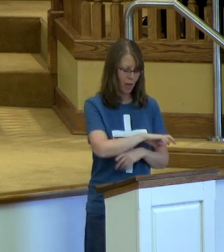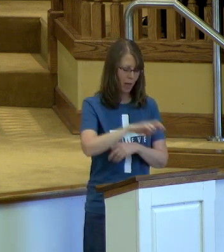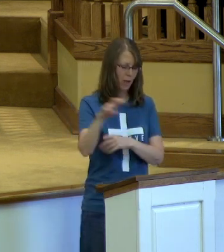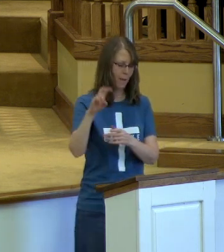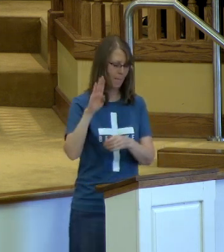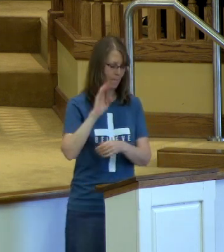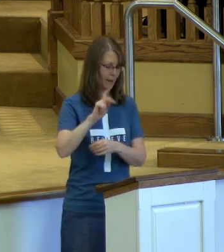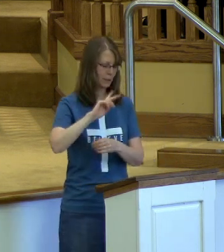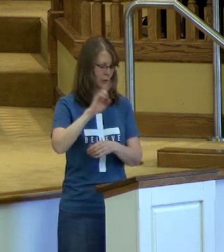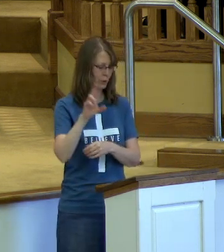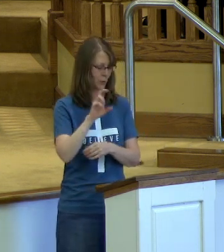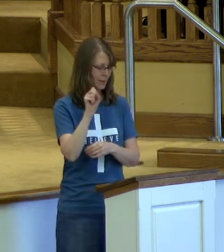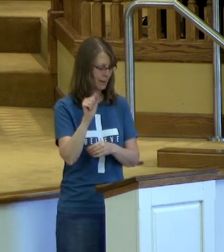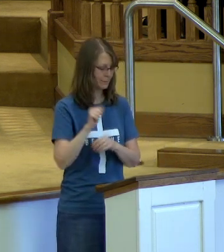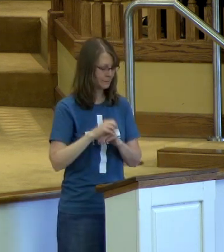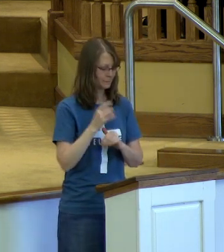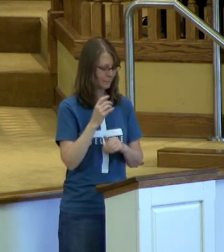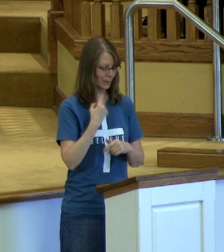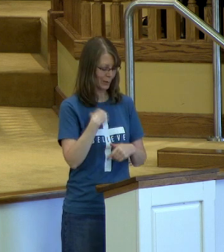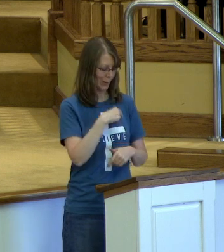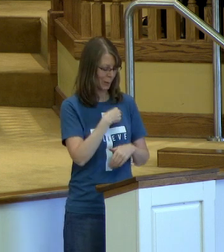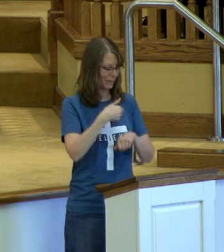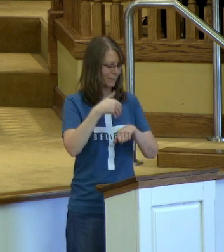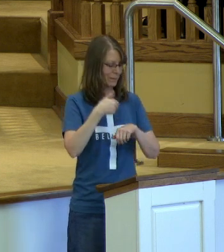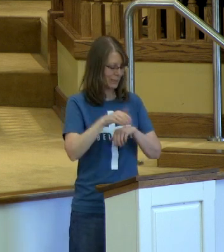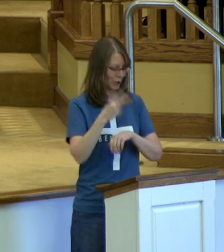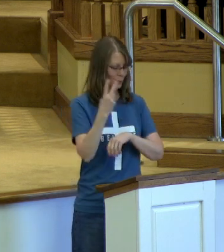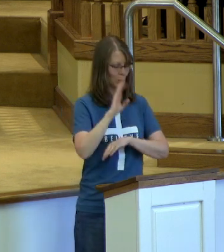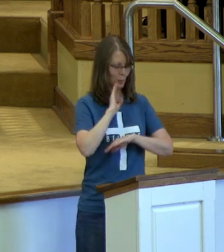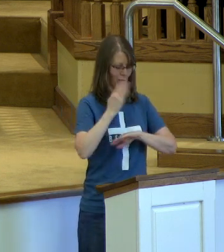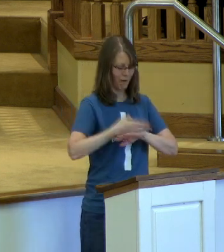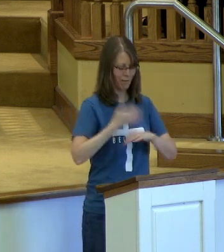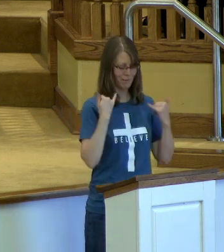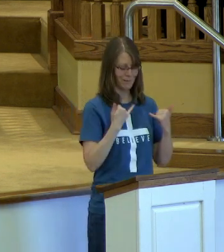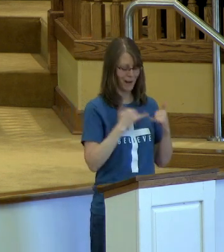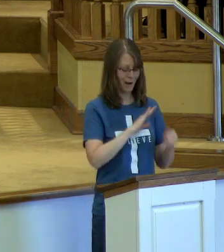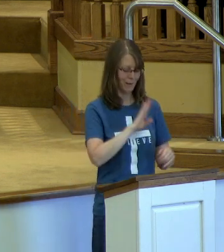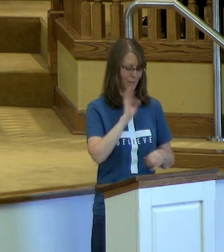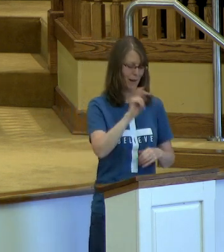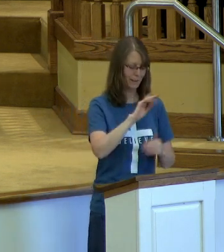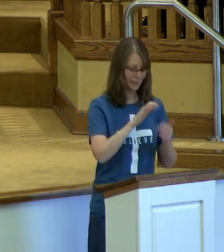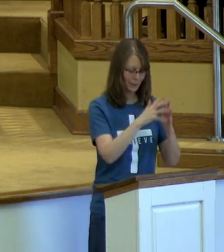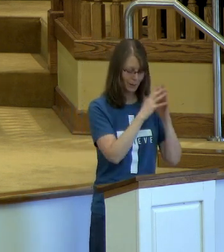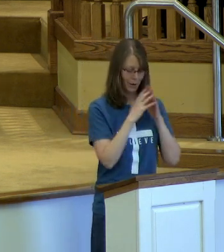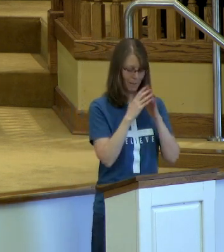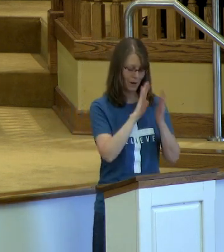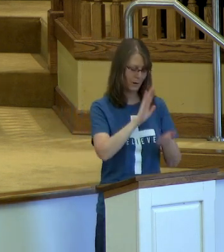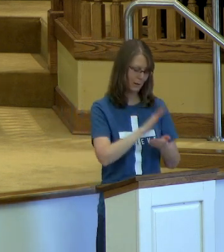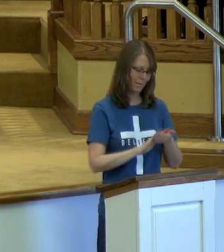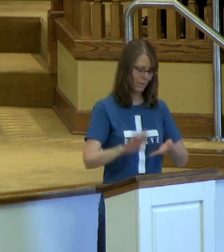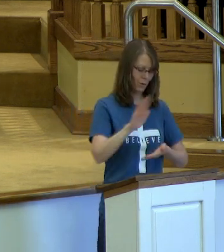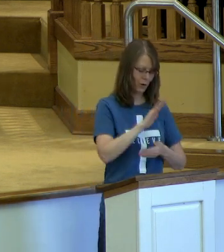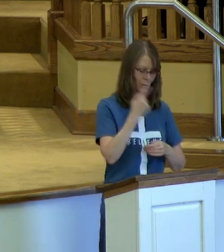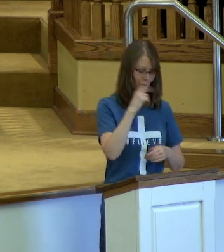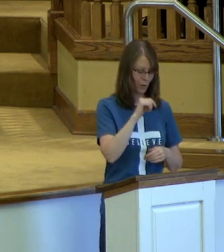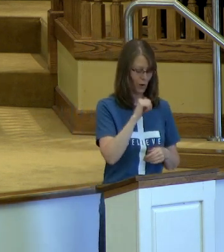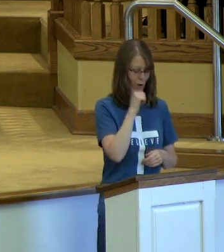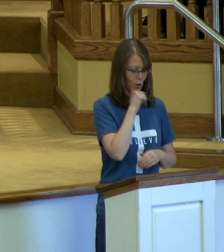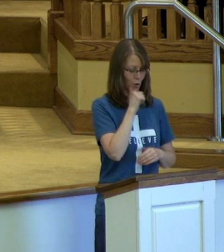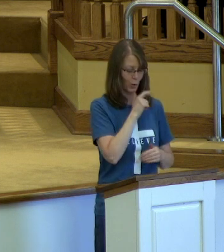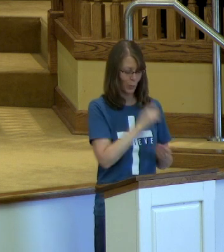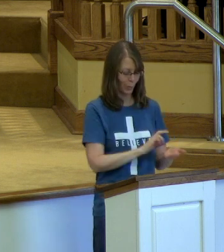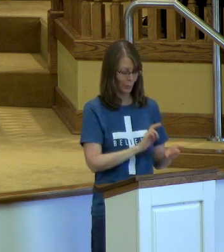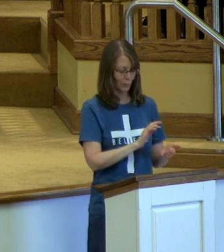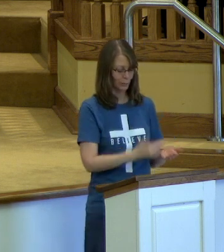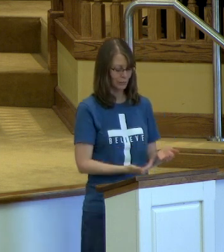last year that we have sent back to America to pursue their higher education goals. For a girl born and raised in Russia, she